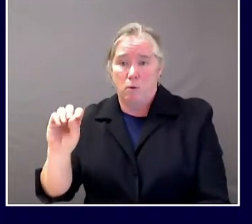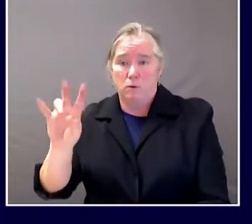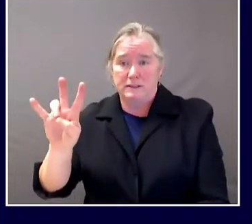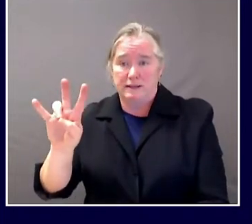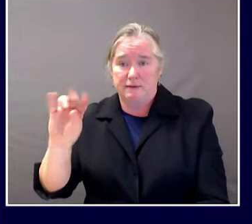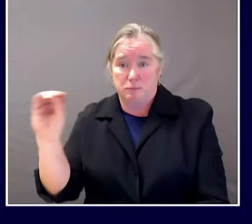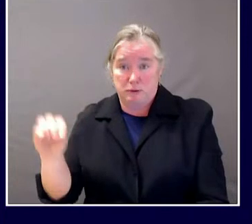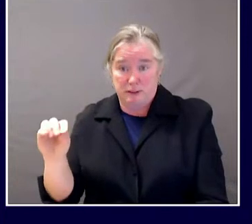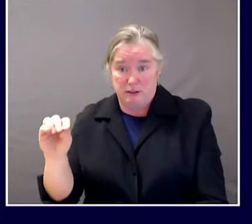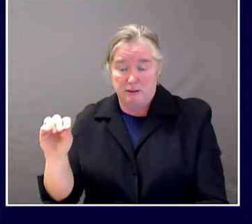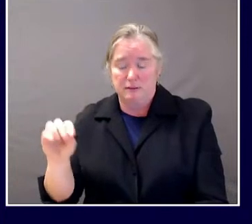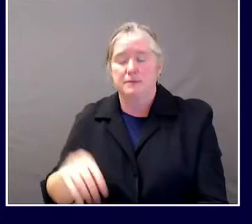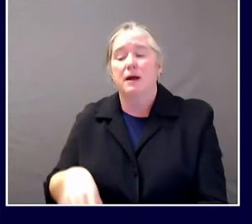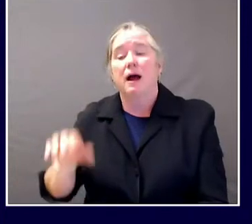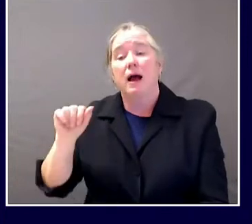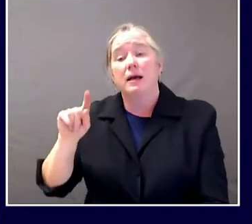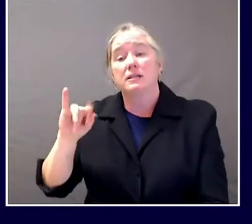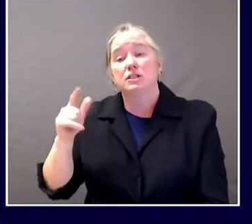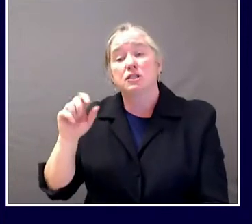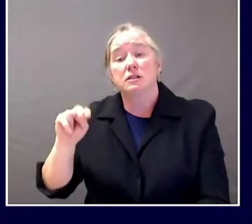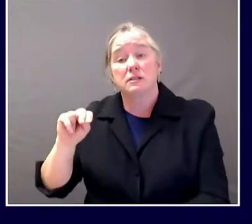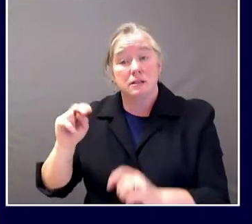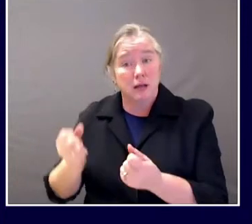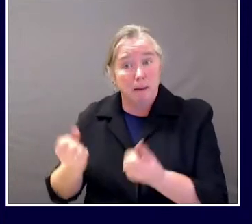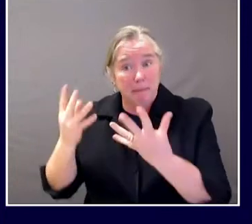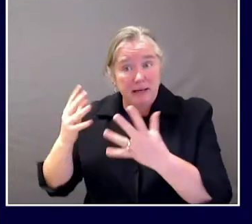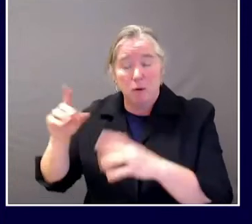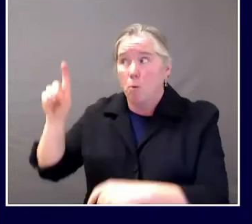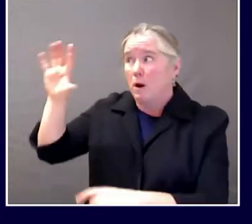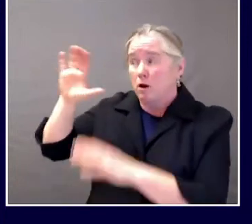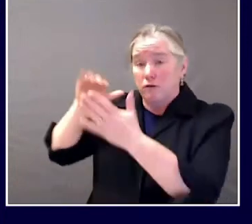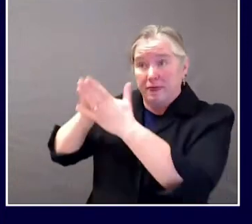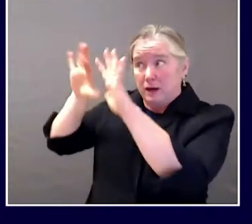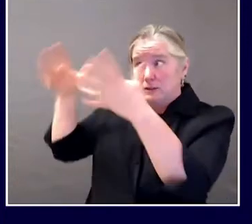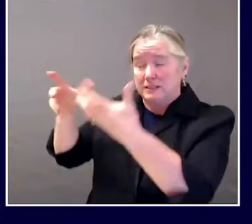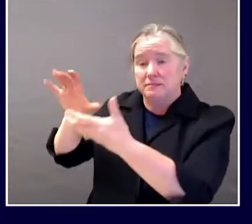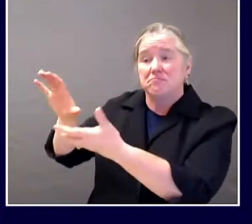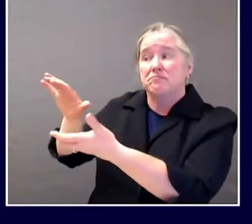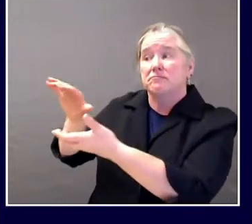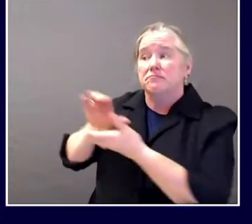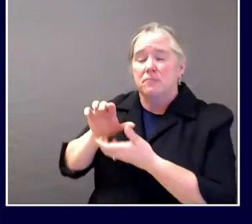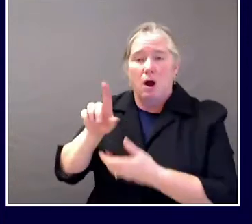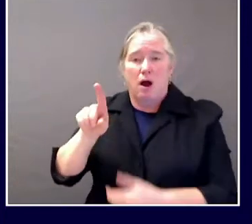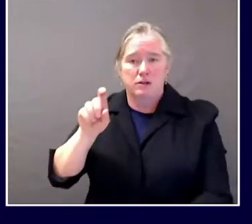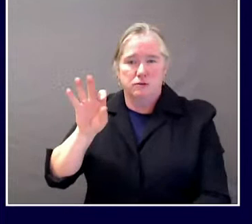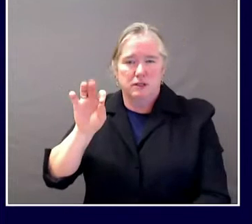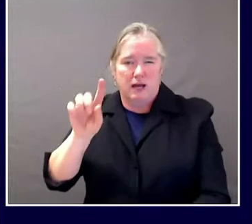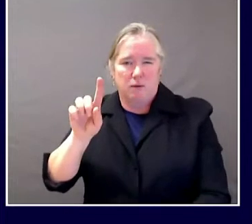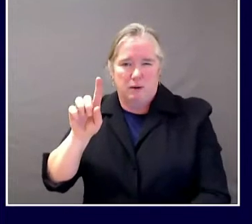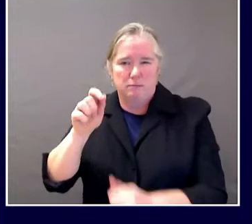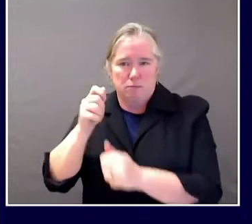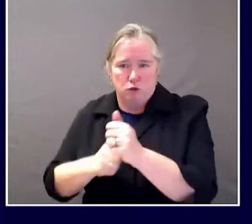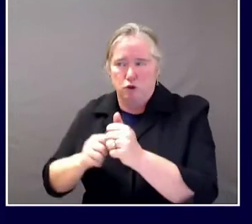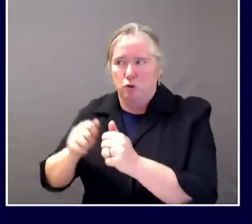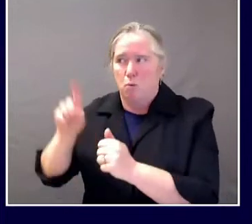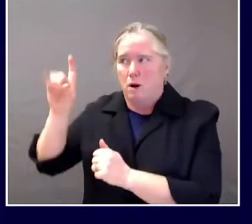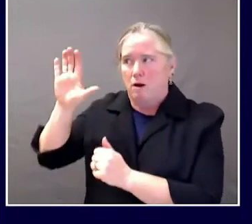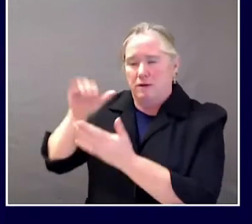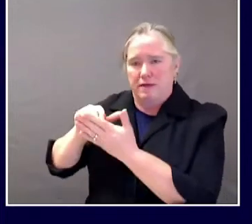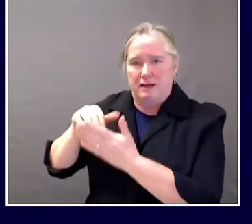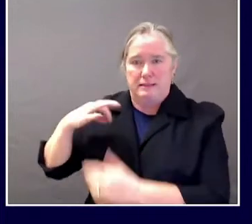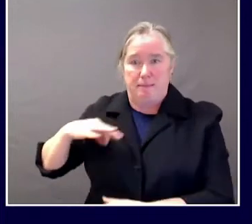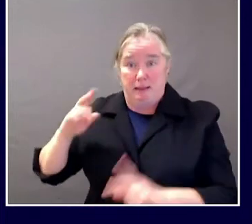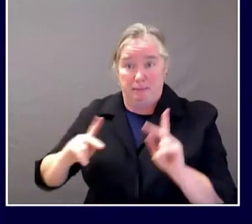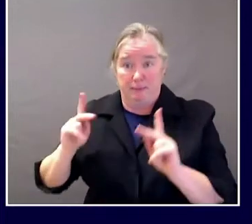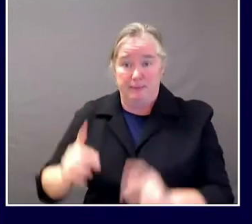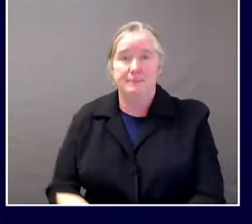8.07%, and the antigen testing volume is at least 191 such tests per every 100,000